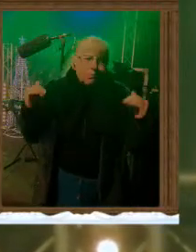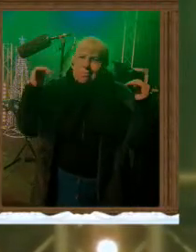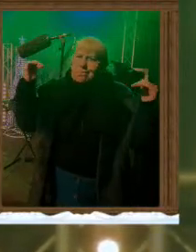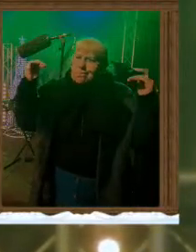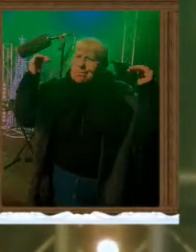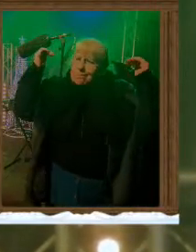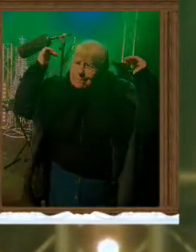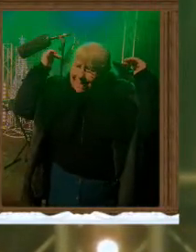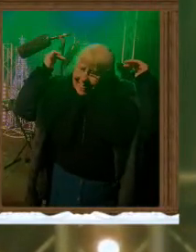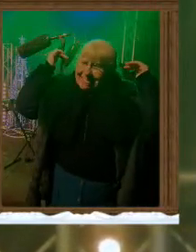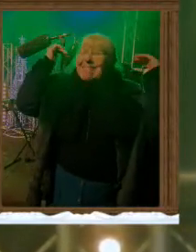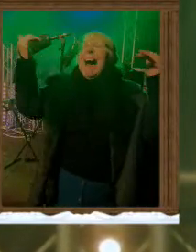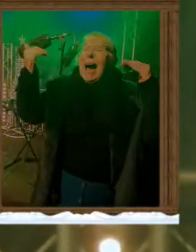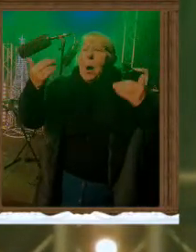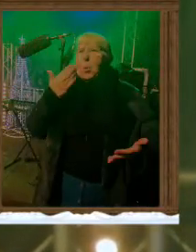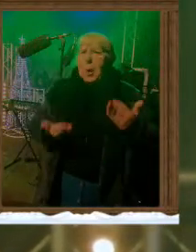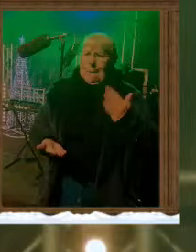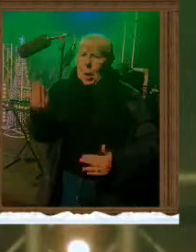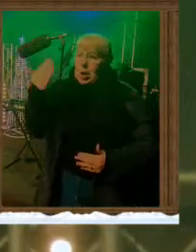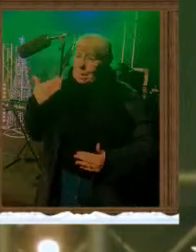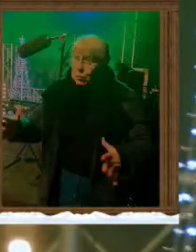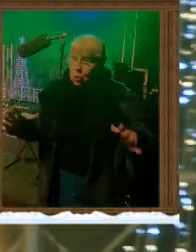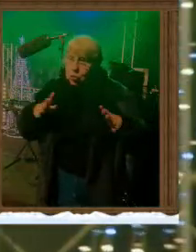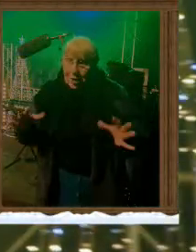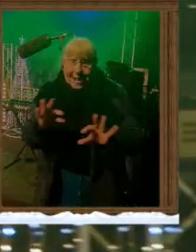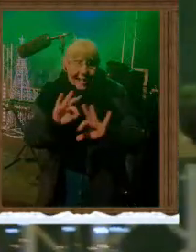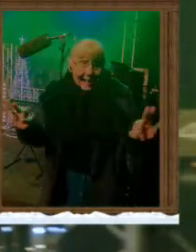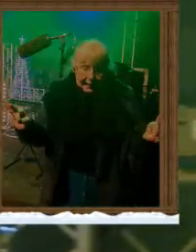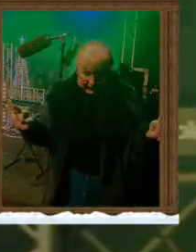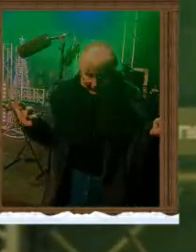even louder than you have ever cheered before. Are we ready?